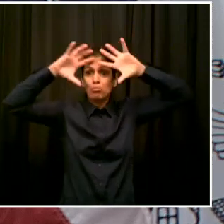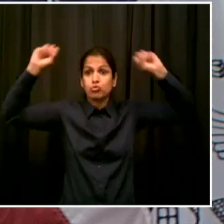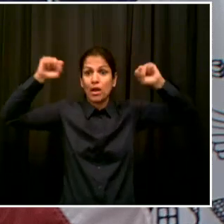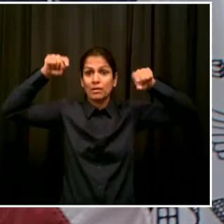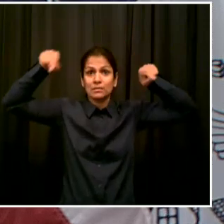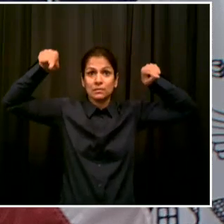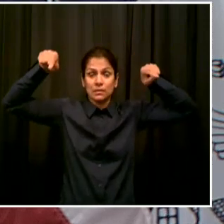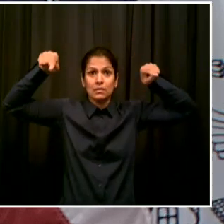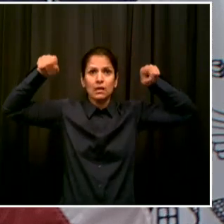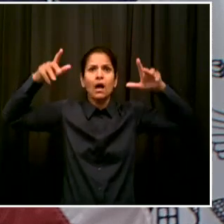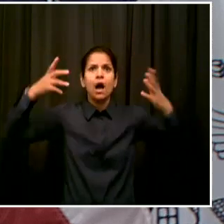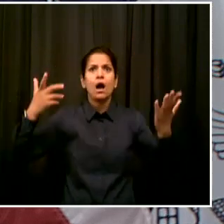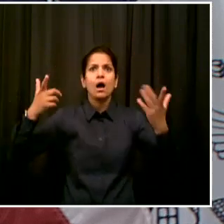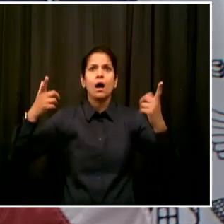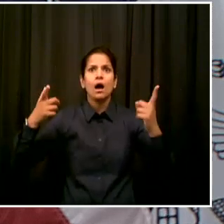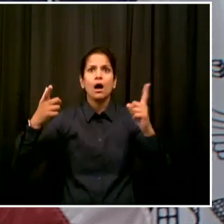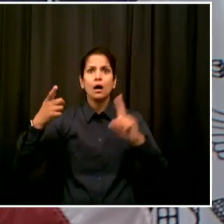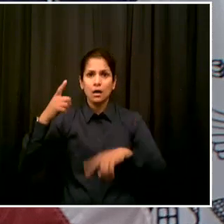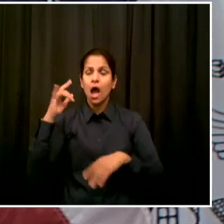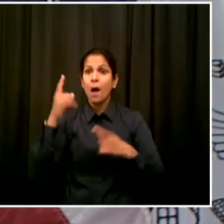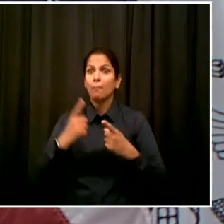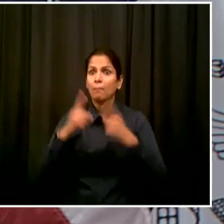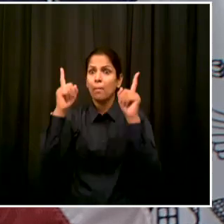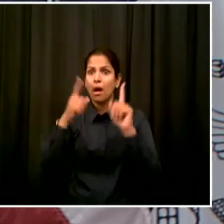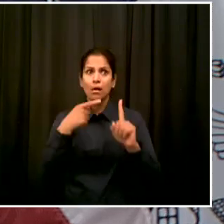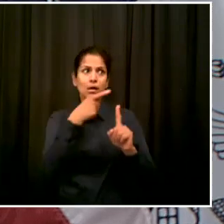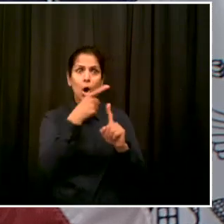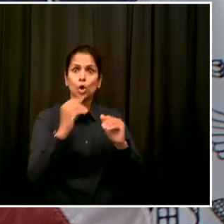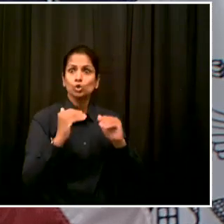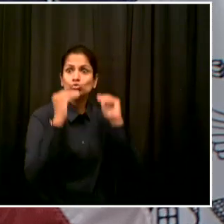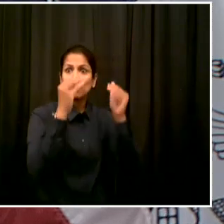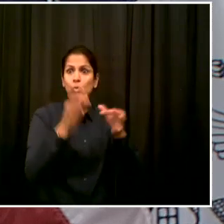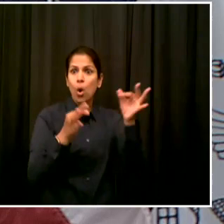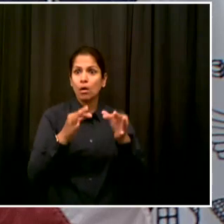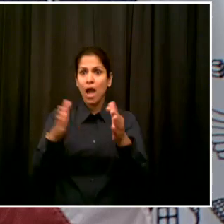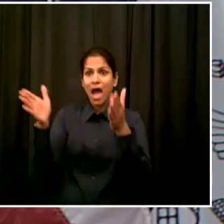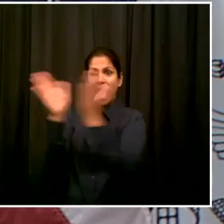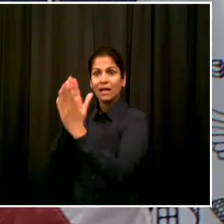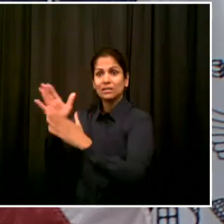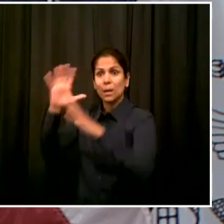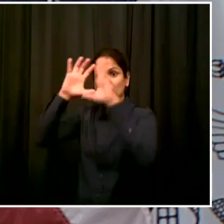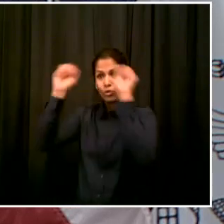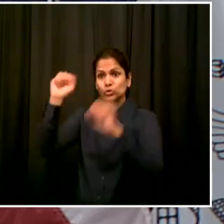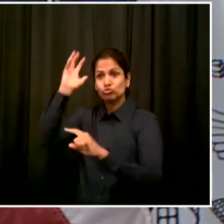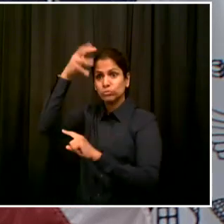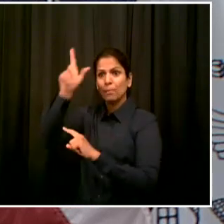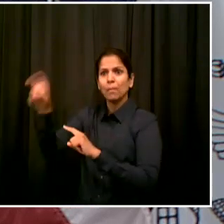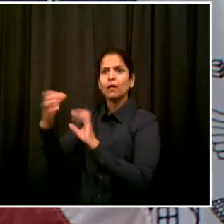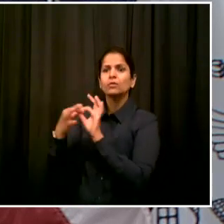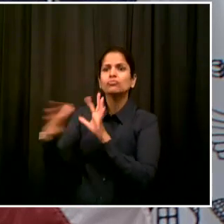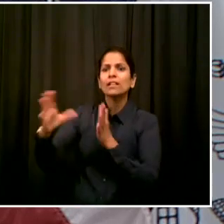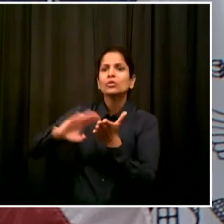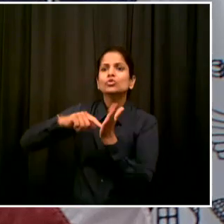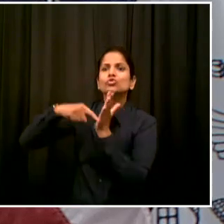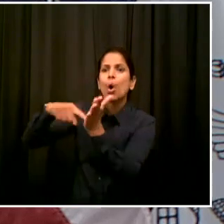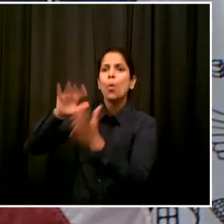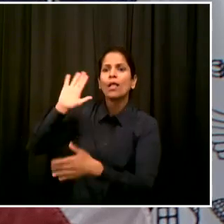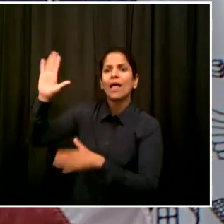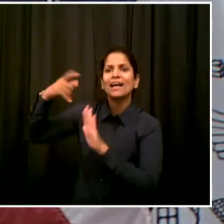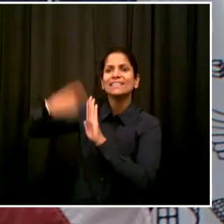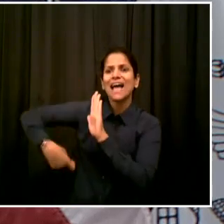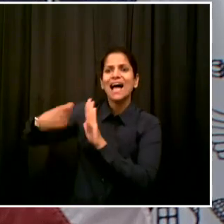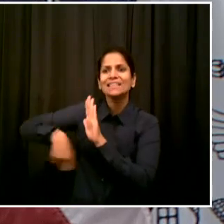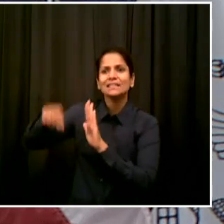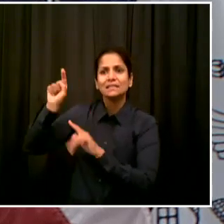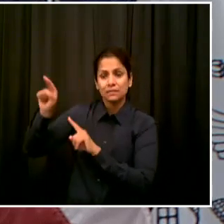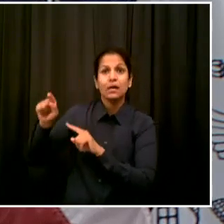servant in America who thinks he can get away with withholding his financial disclosure. I mean, it's outrageous.